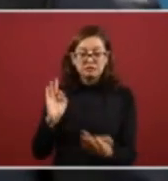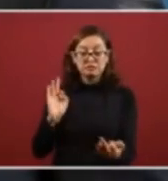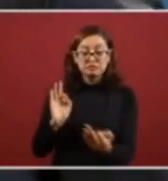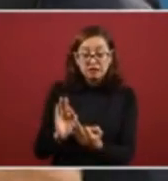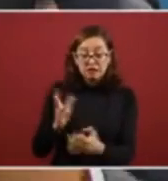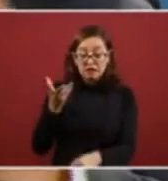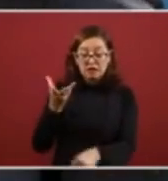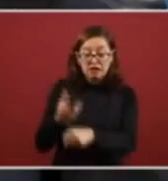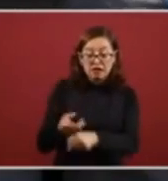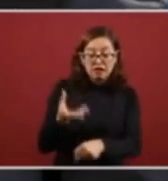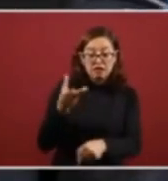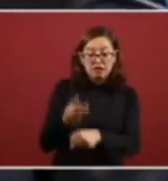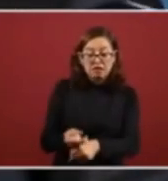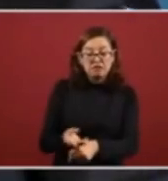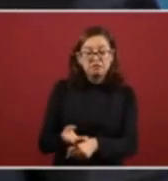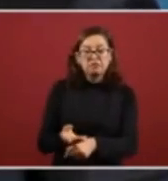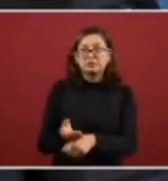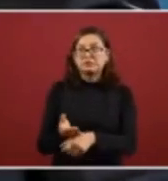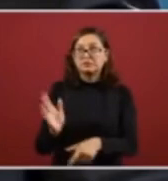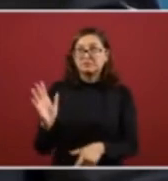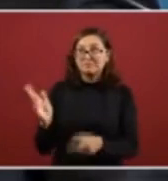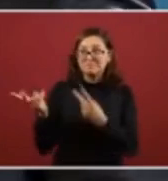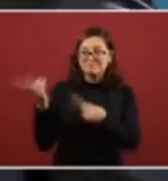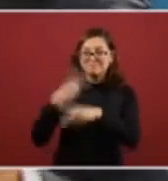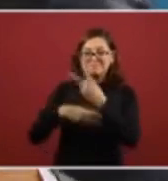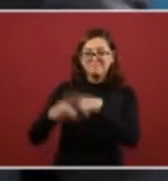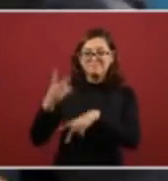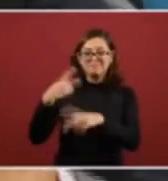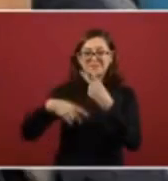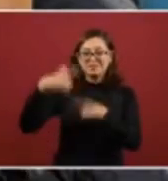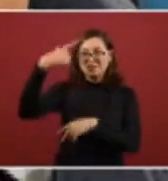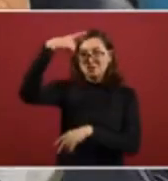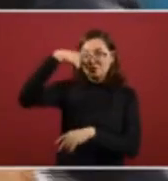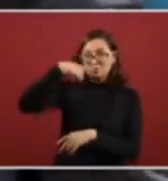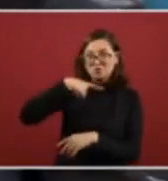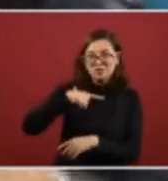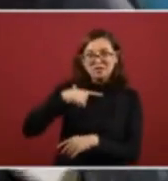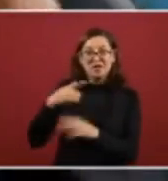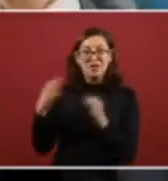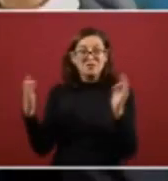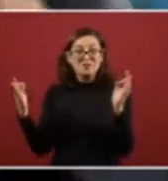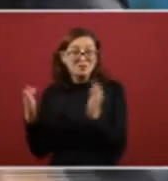to get close to the point, but we were worried that the